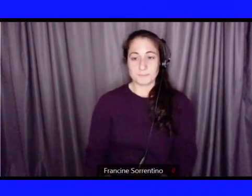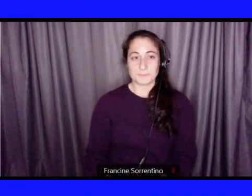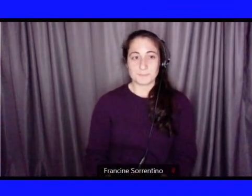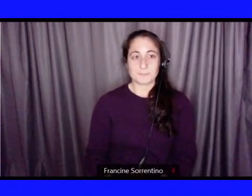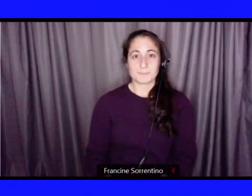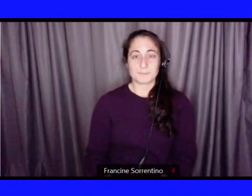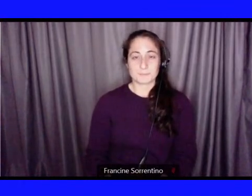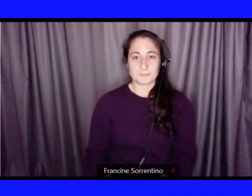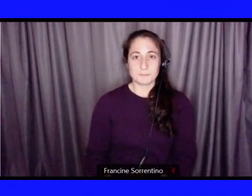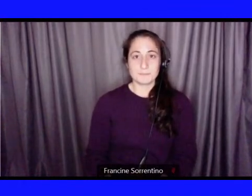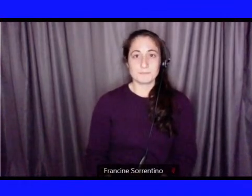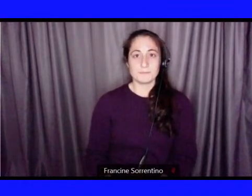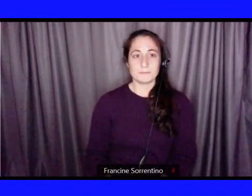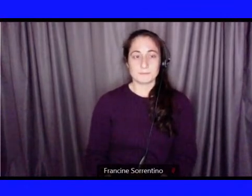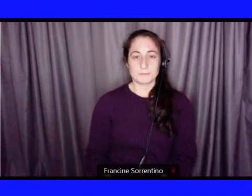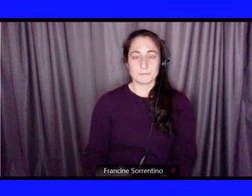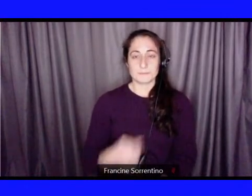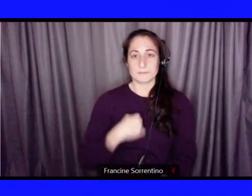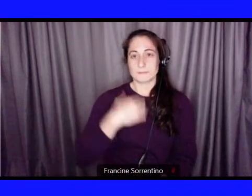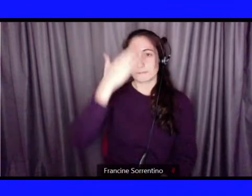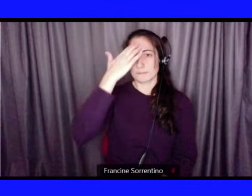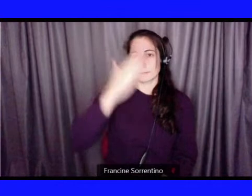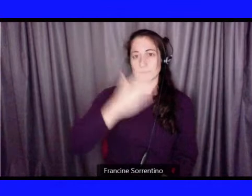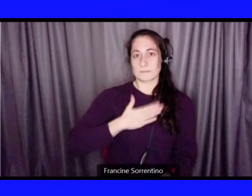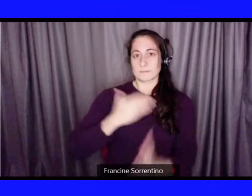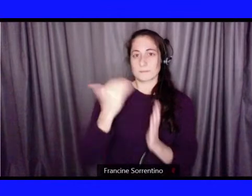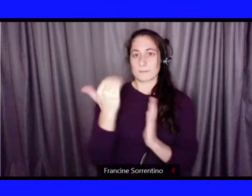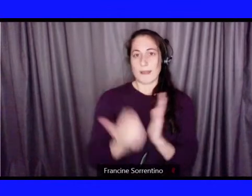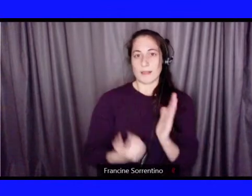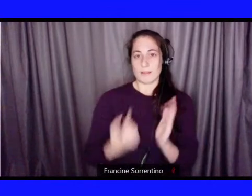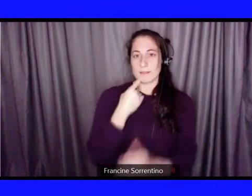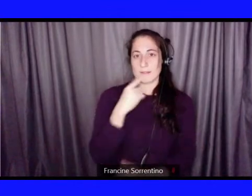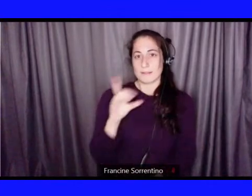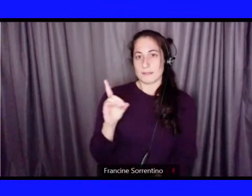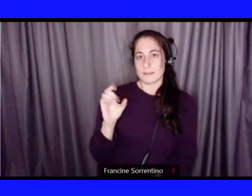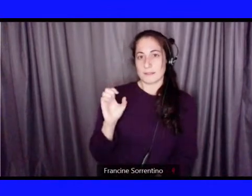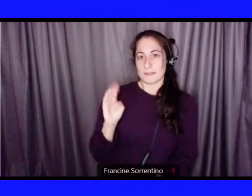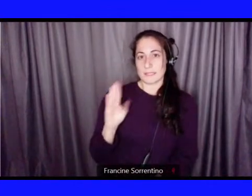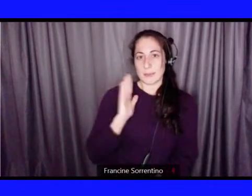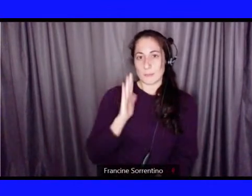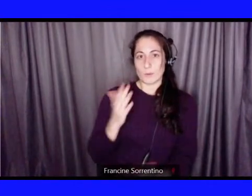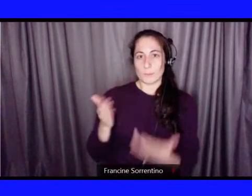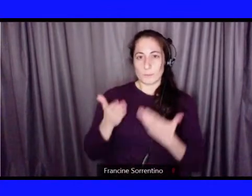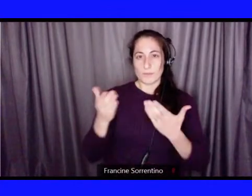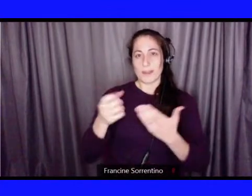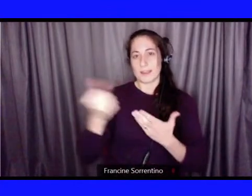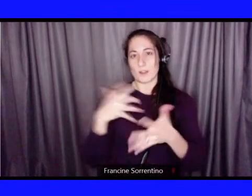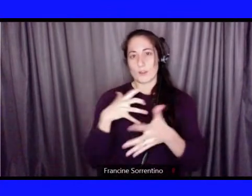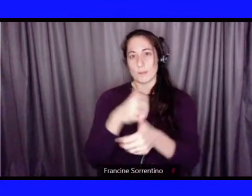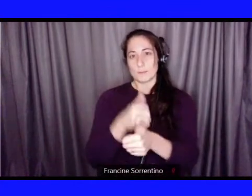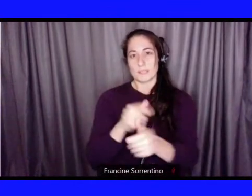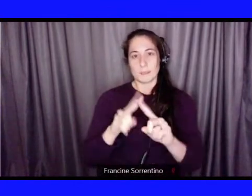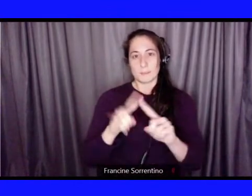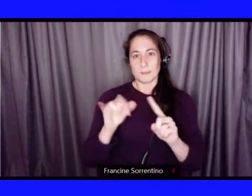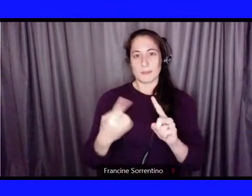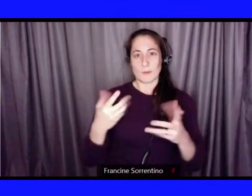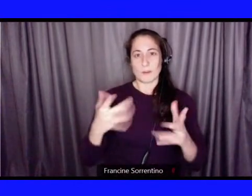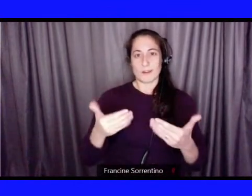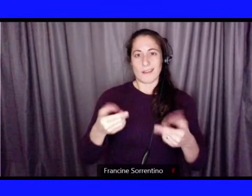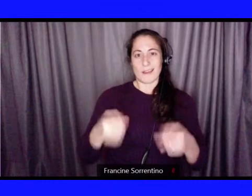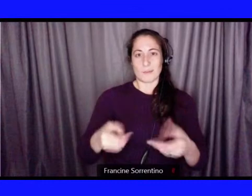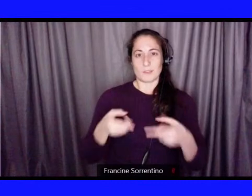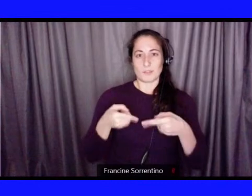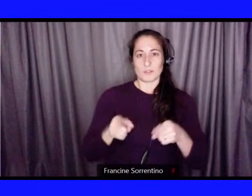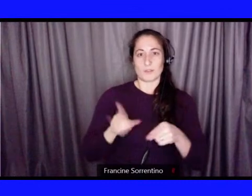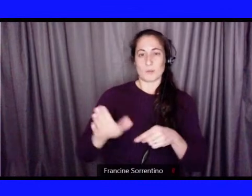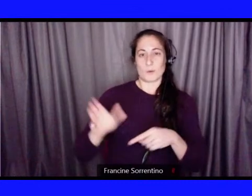adjourned. Thank you, everyone. Again, thank you, Eric. Thank you, Matt, and everybody for your presentation and